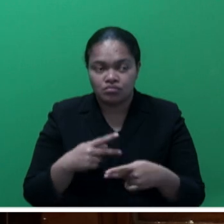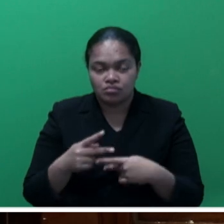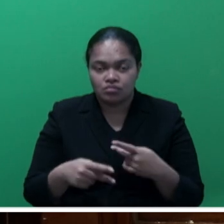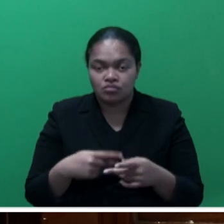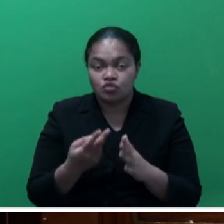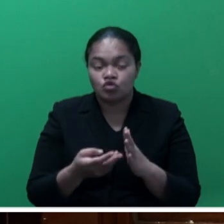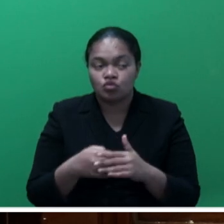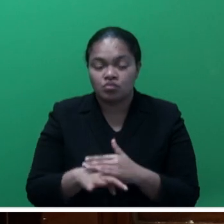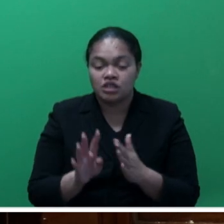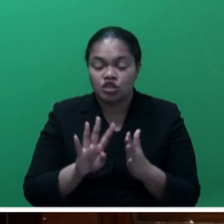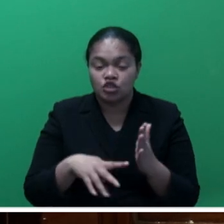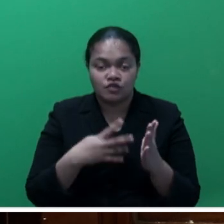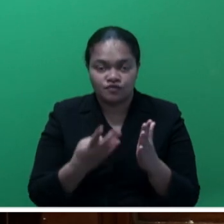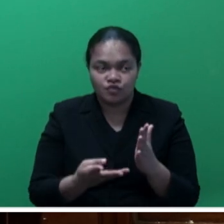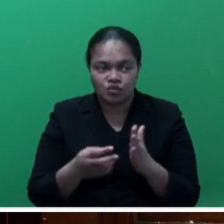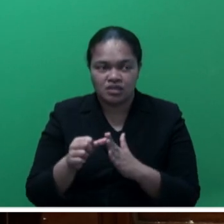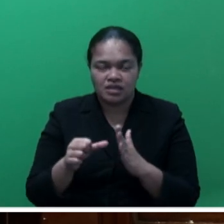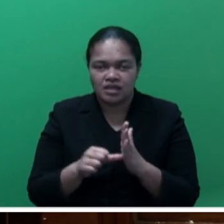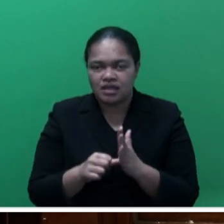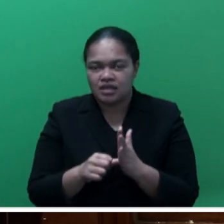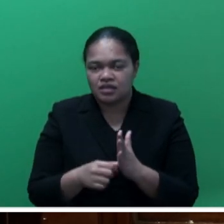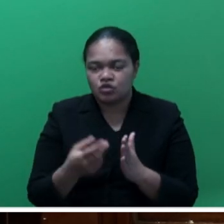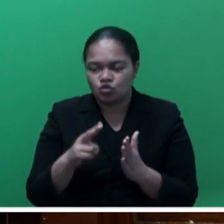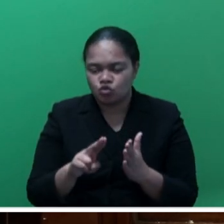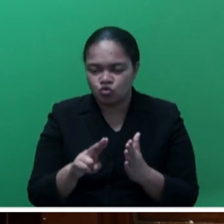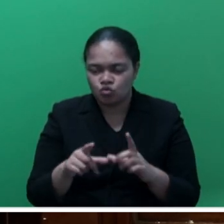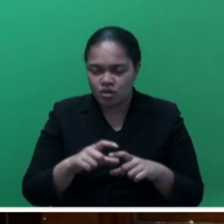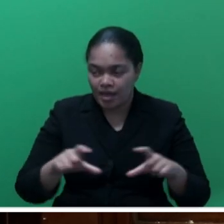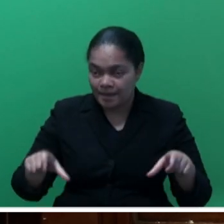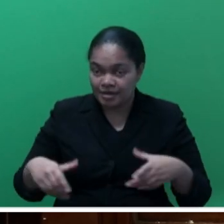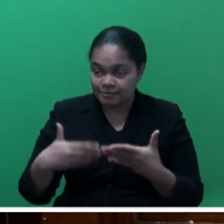reviewed Act to Cabinet.